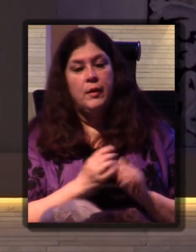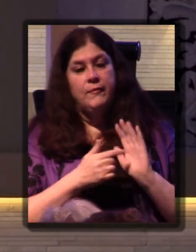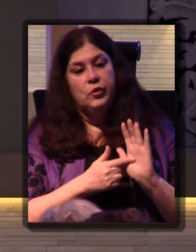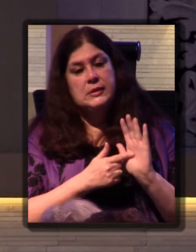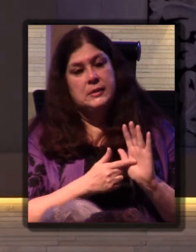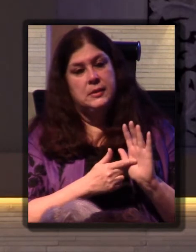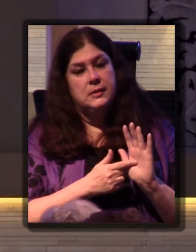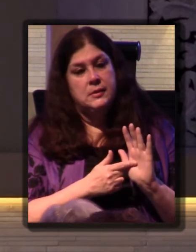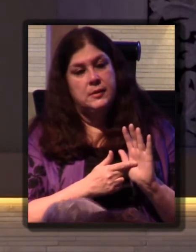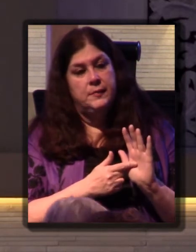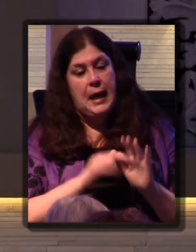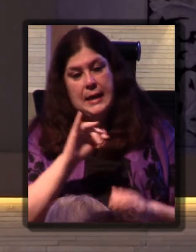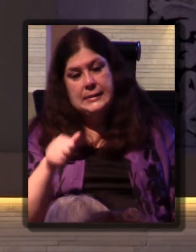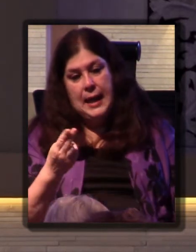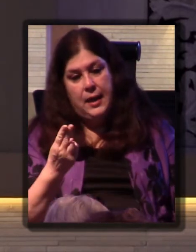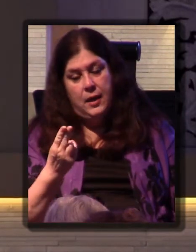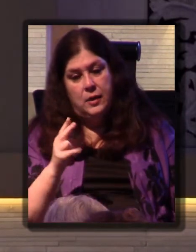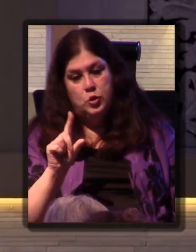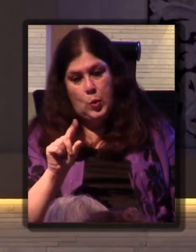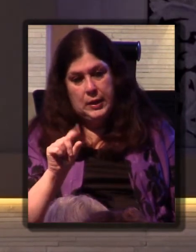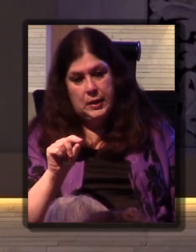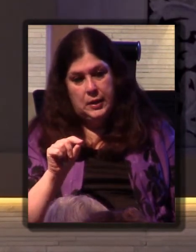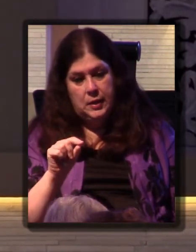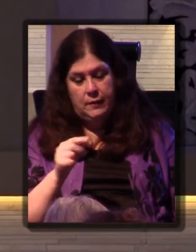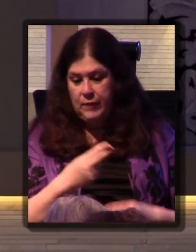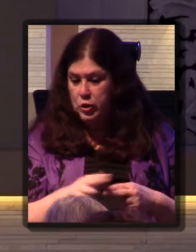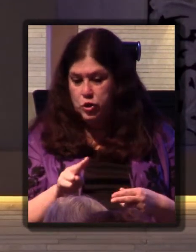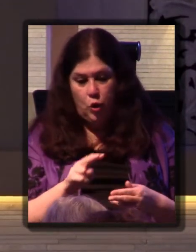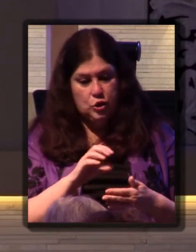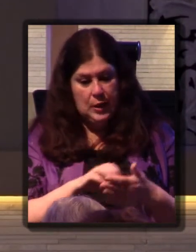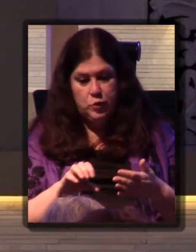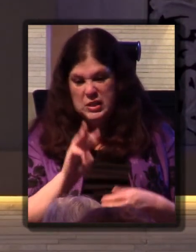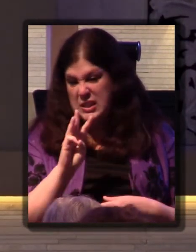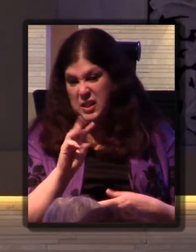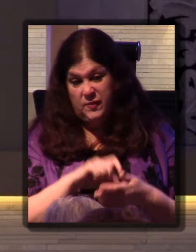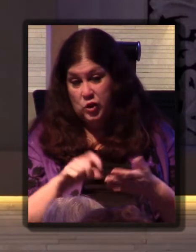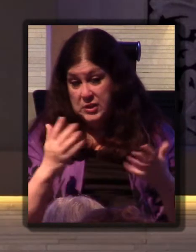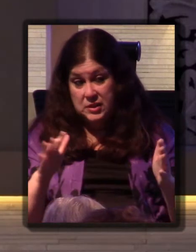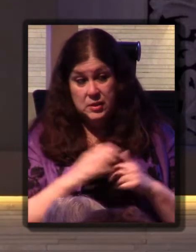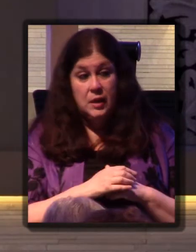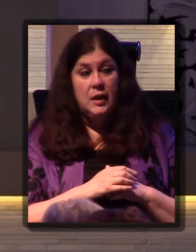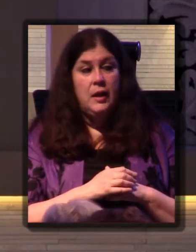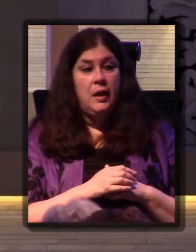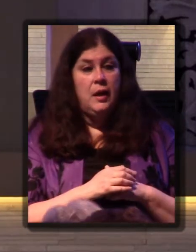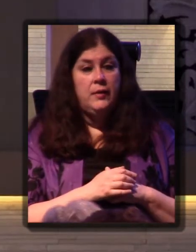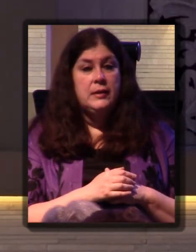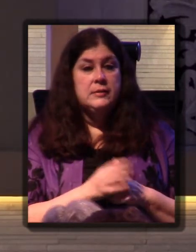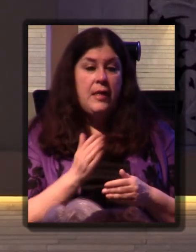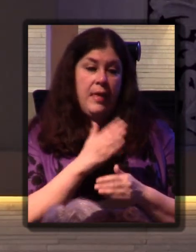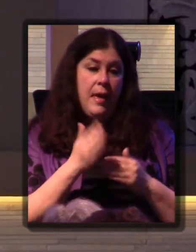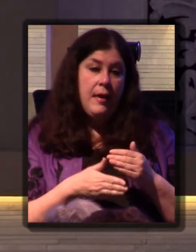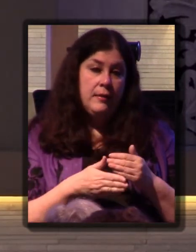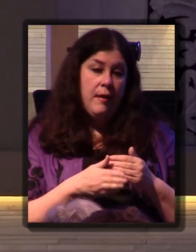ways. For instance, look with me, if you will, at Isaiah chapter 20, very short chapter, only 6 verses. And this